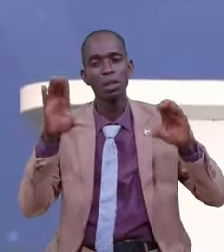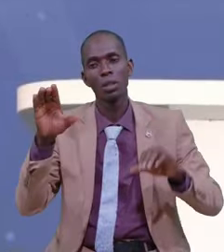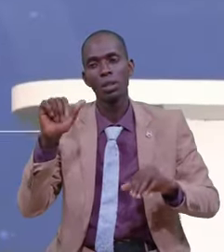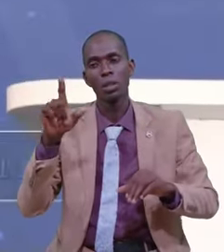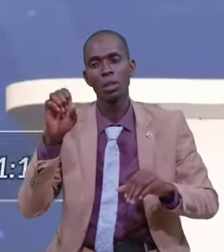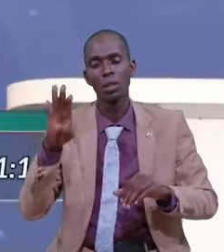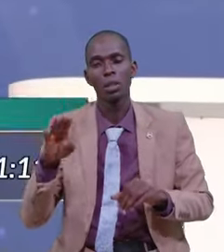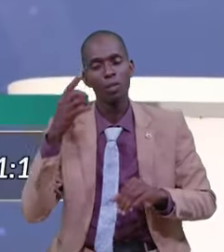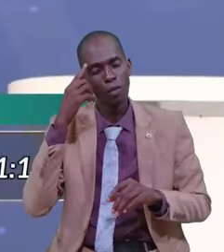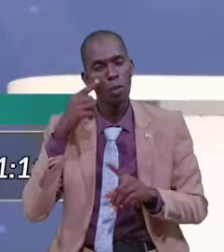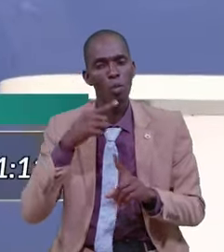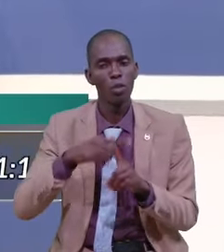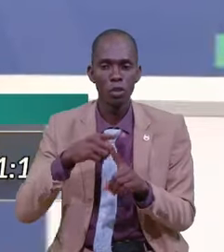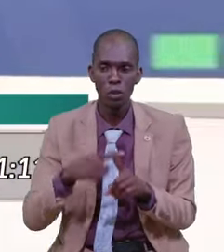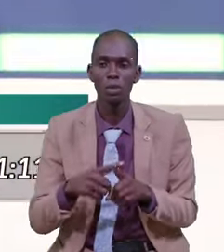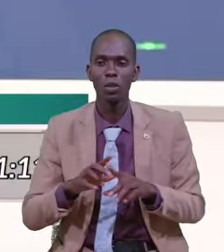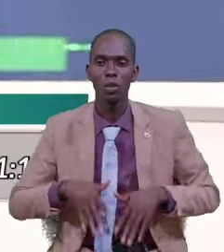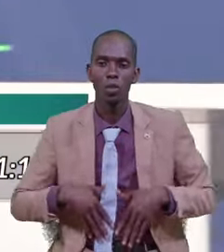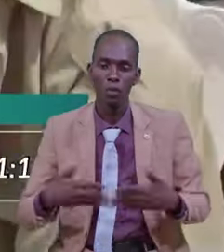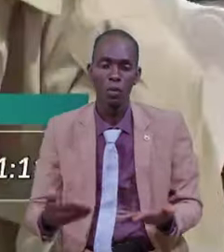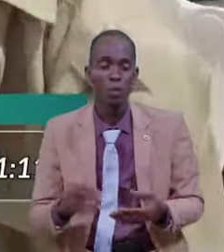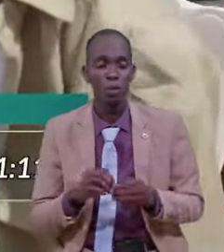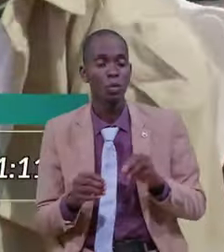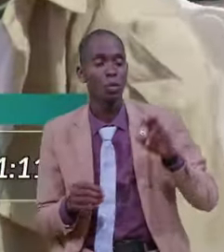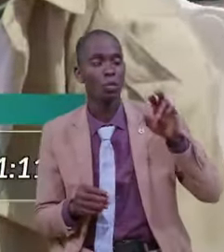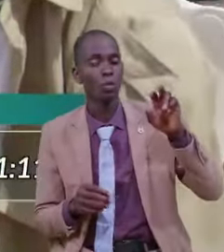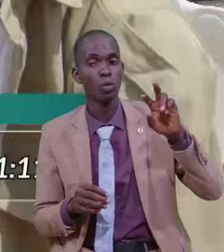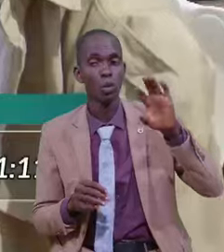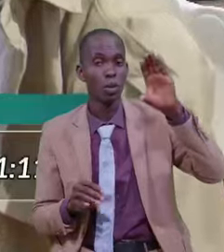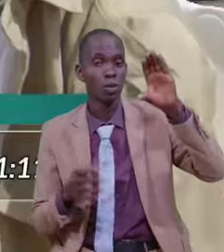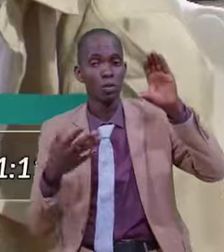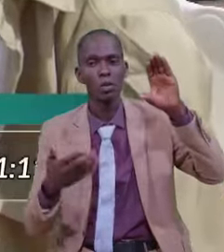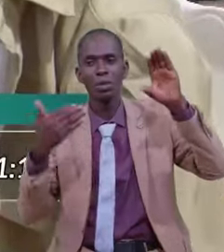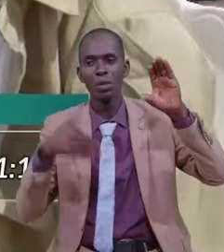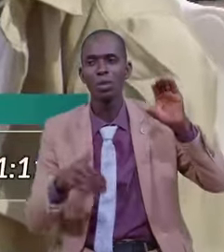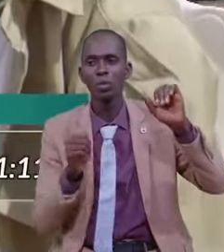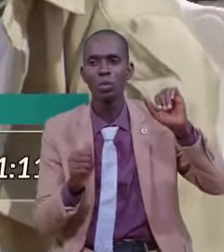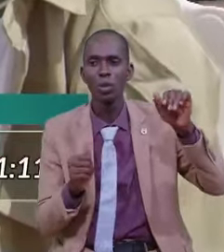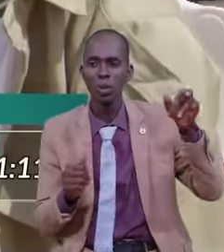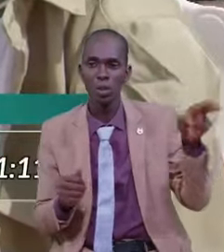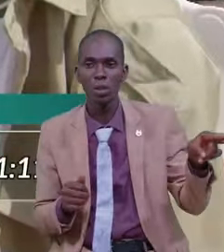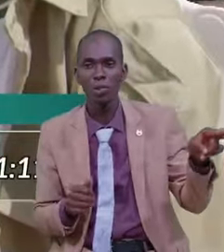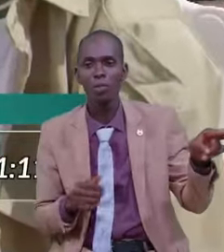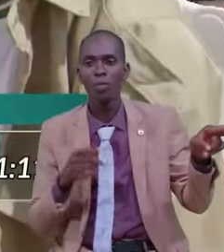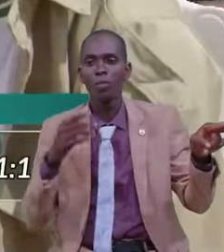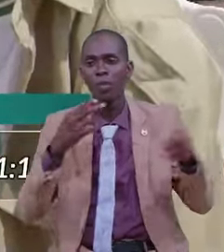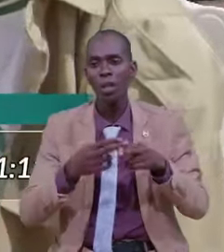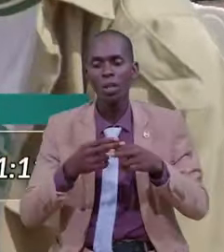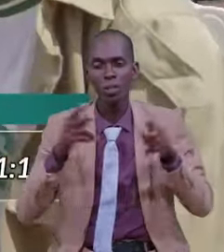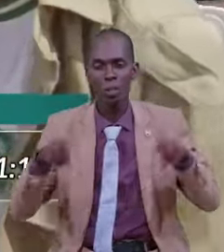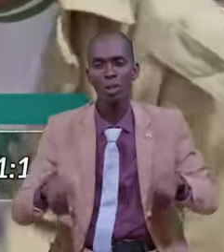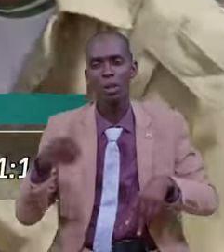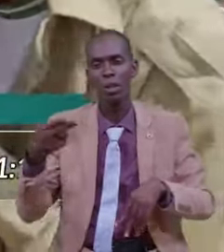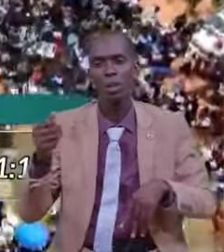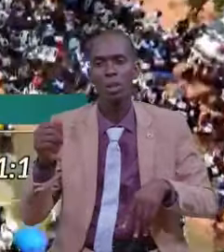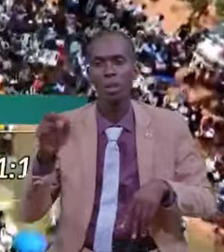Anna's prayerful consecration. Prayerful consecration. Oh Lord, I need a